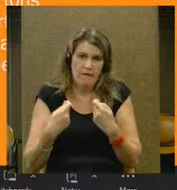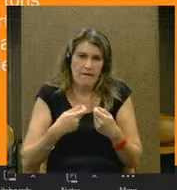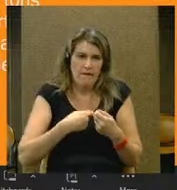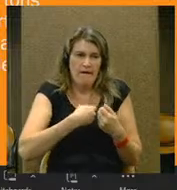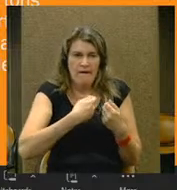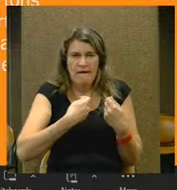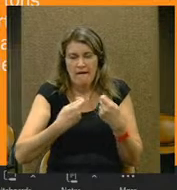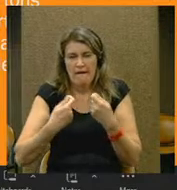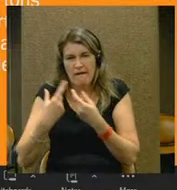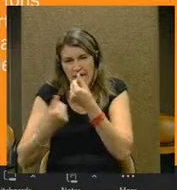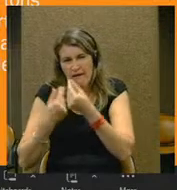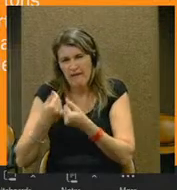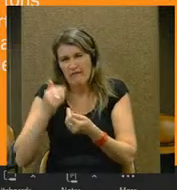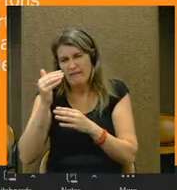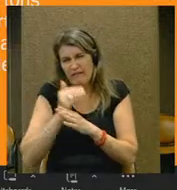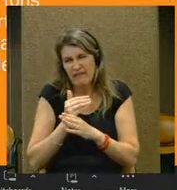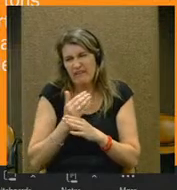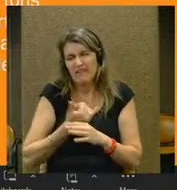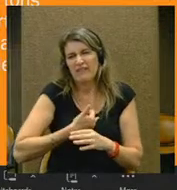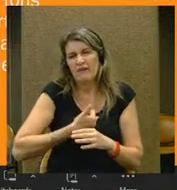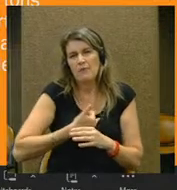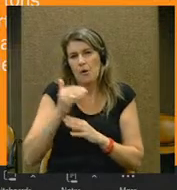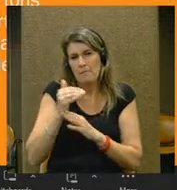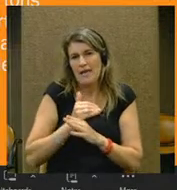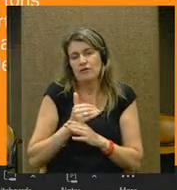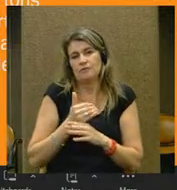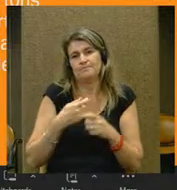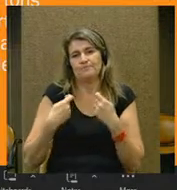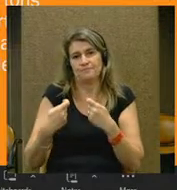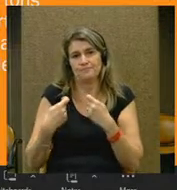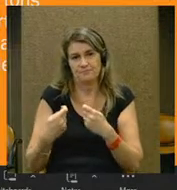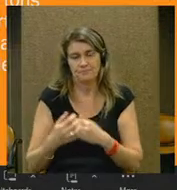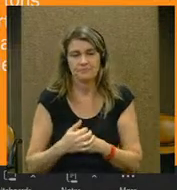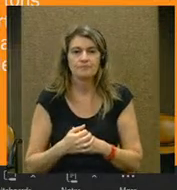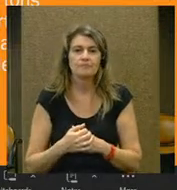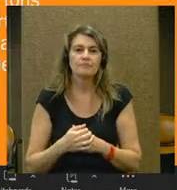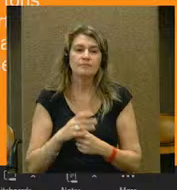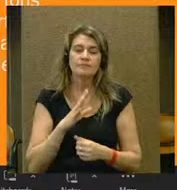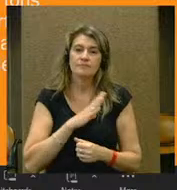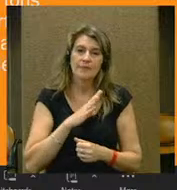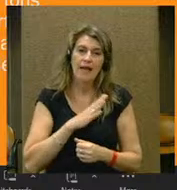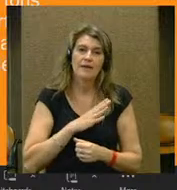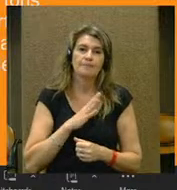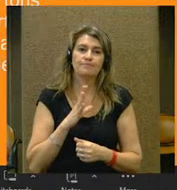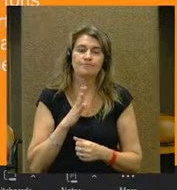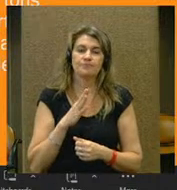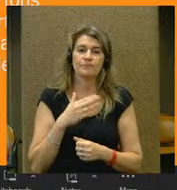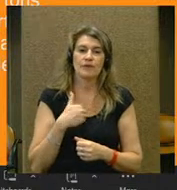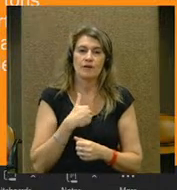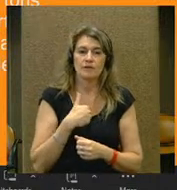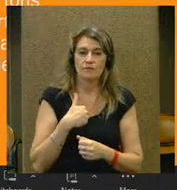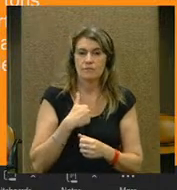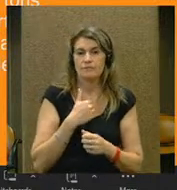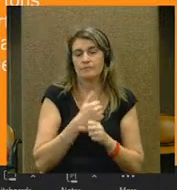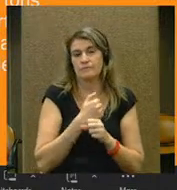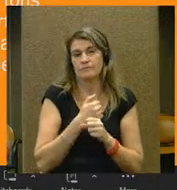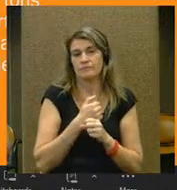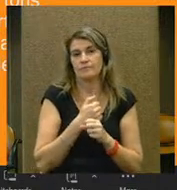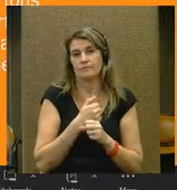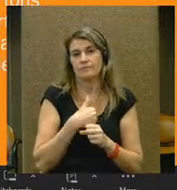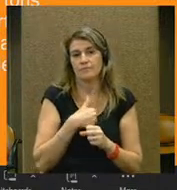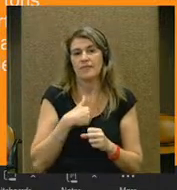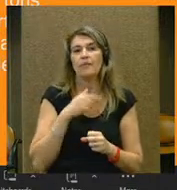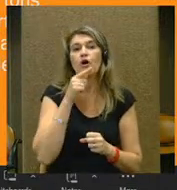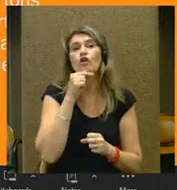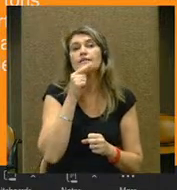reduction. And there definitely are, there are important roles for law enforcement to play. But fentanyl really has kind of changed the